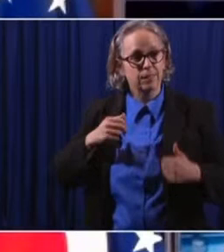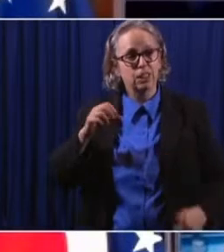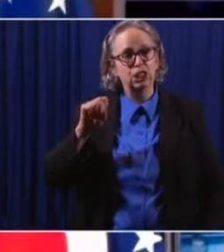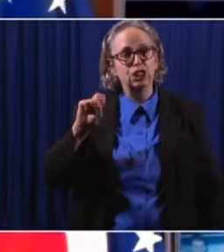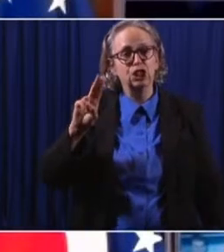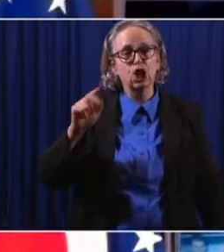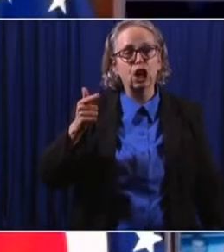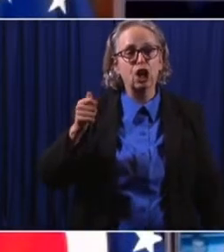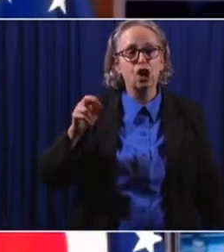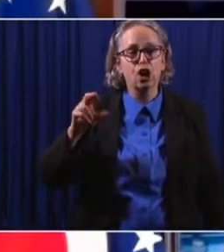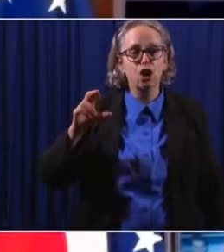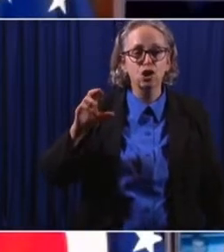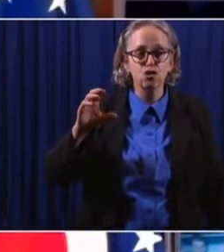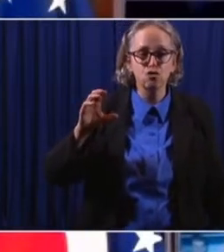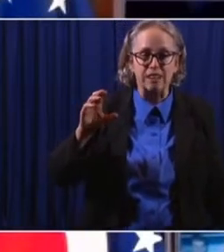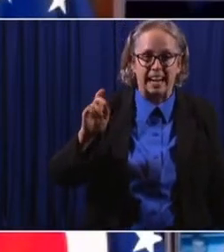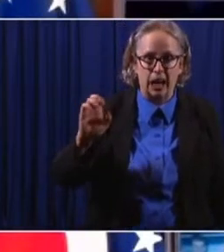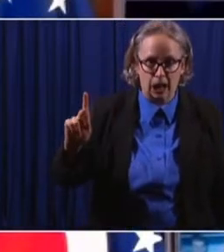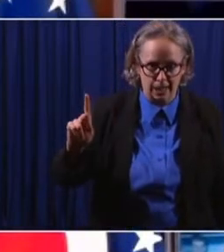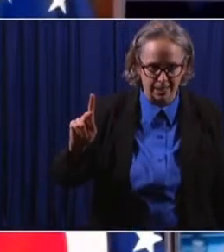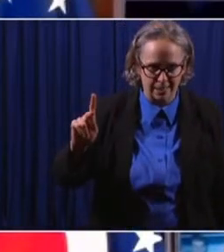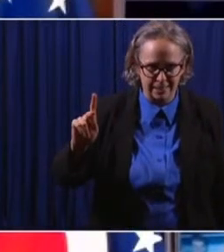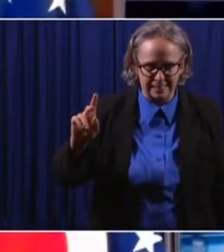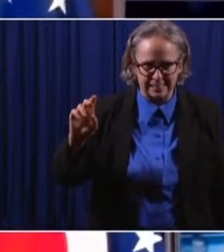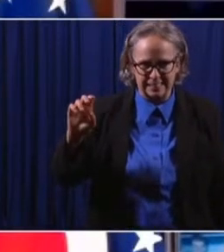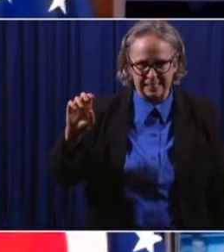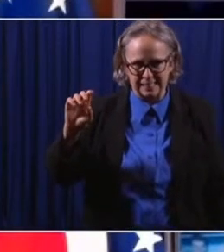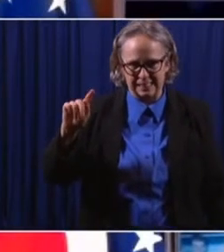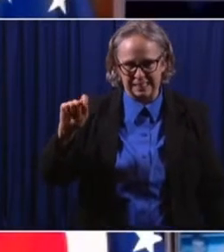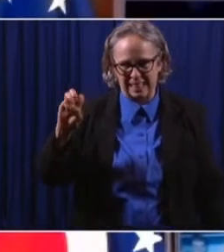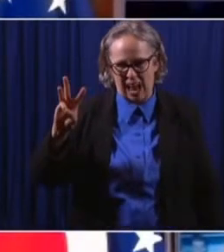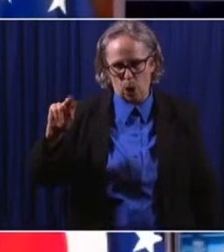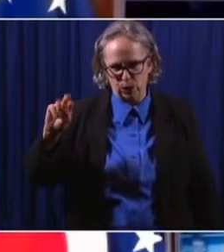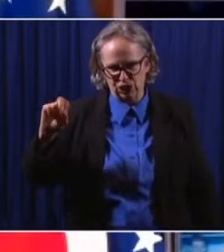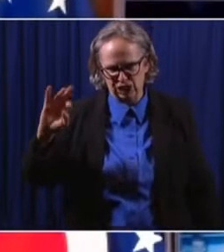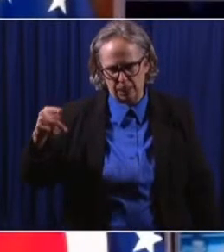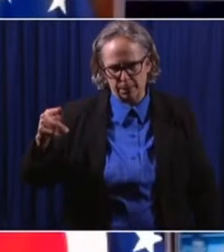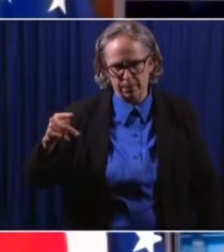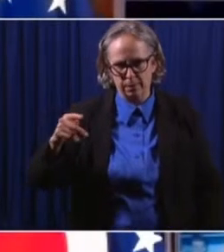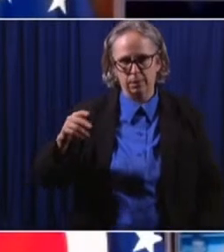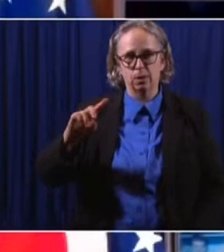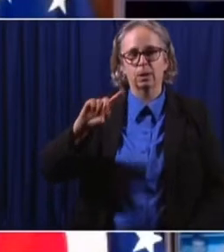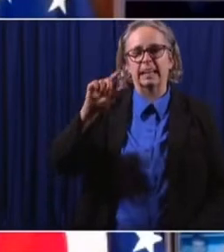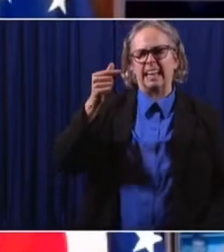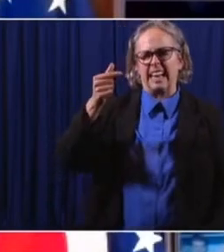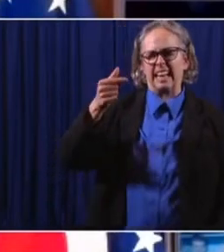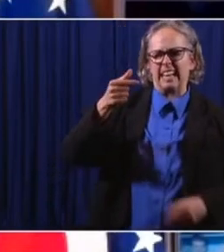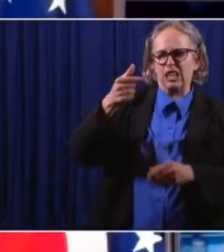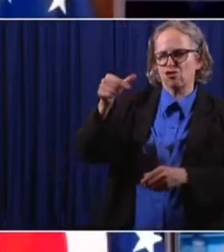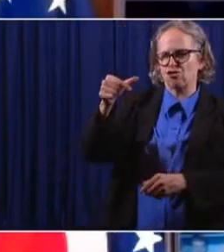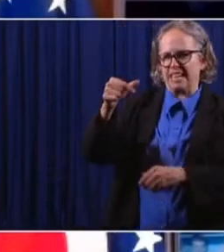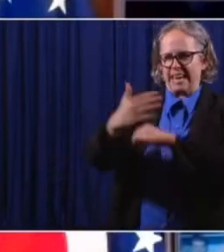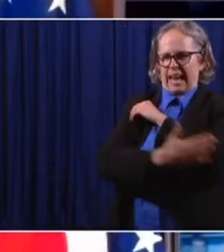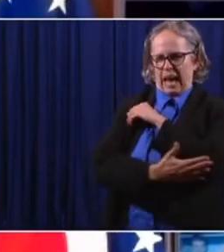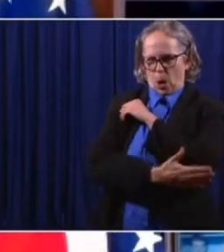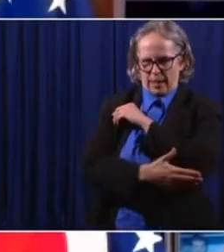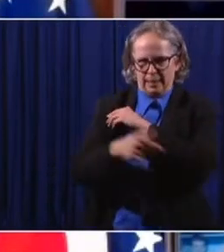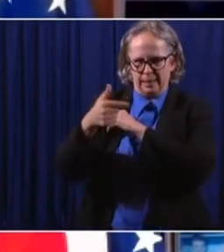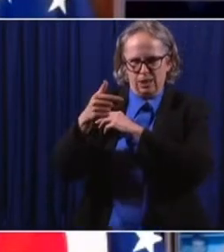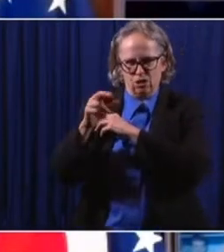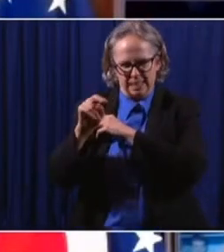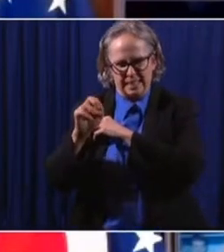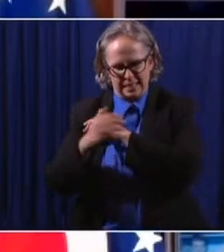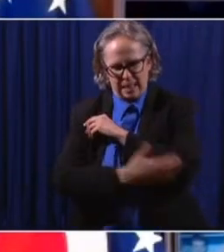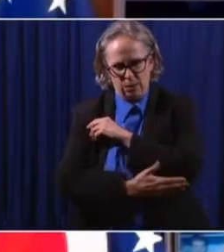county, a county that's near and dear to the governor. He's one of Ohio and America's true heroes, in